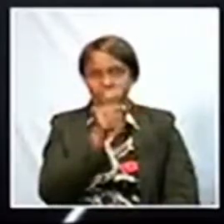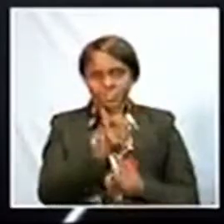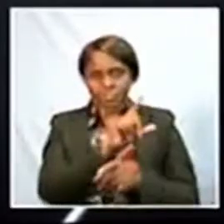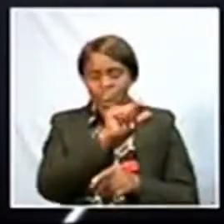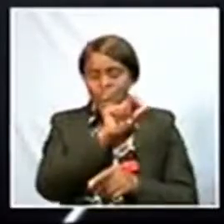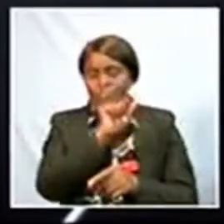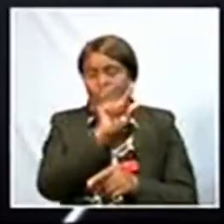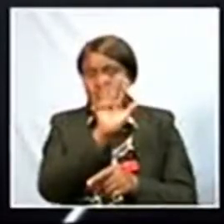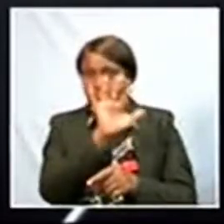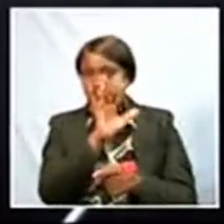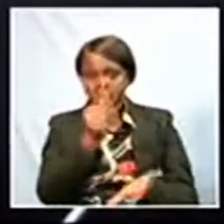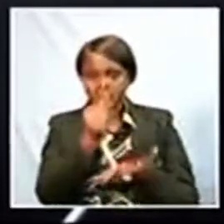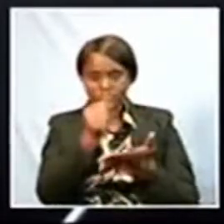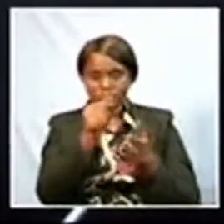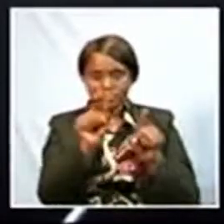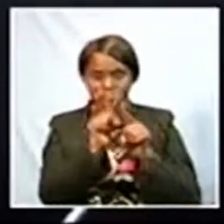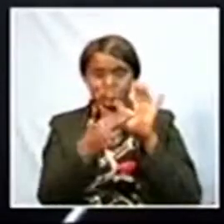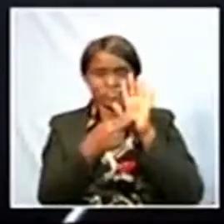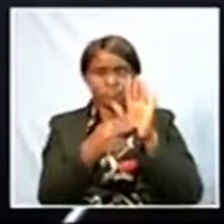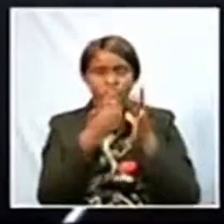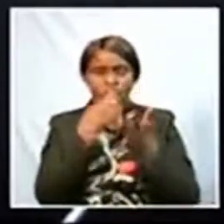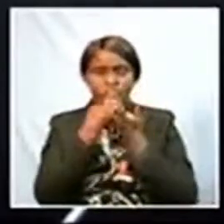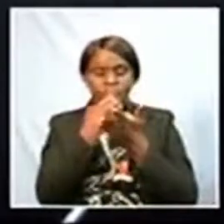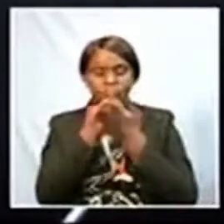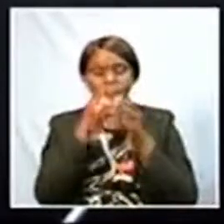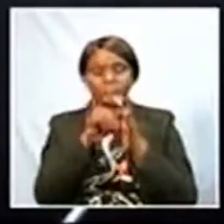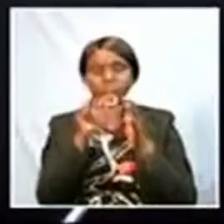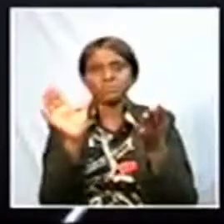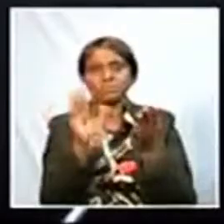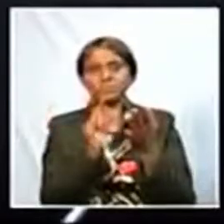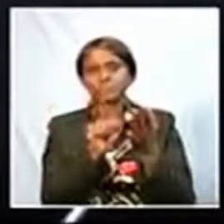2025 budget, as evidenced on